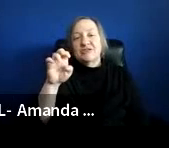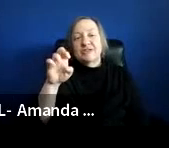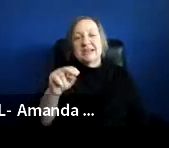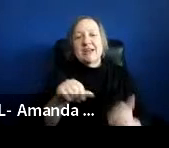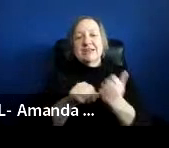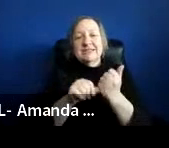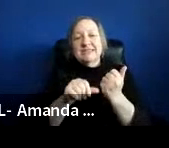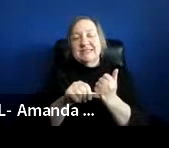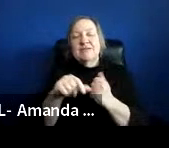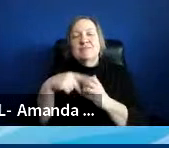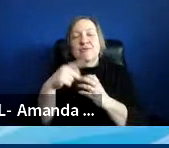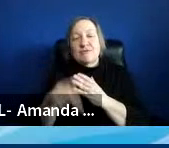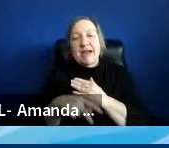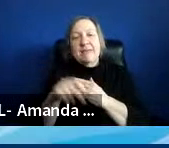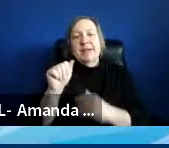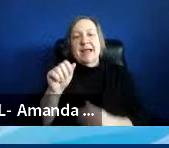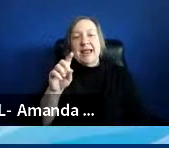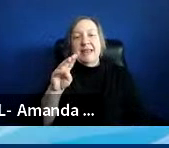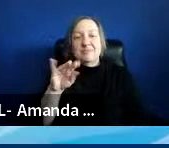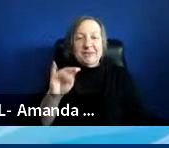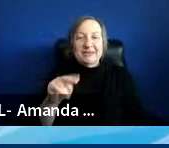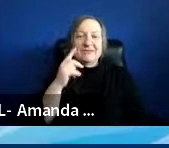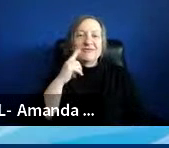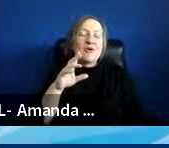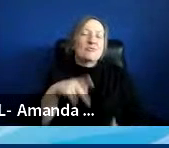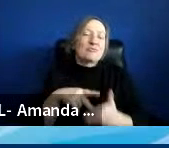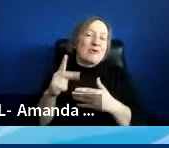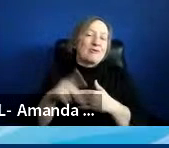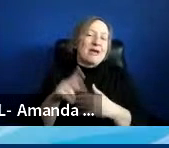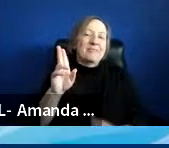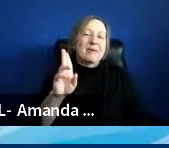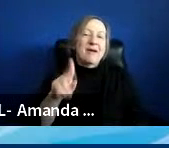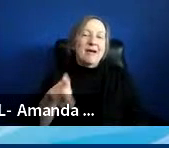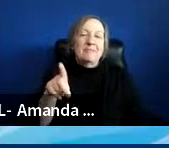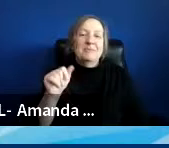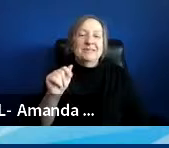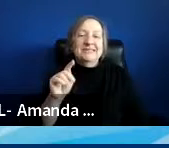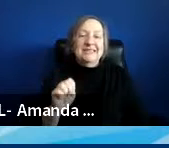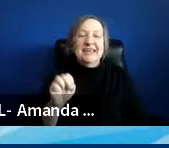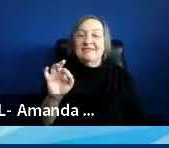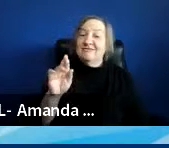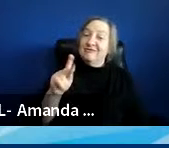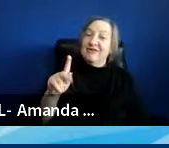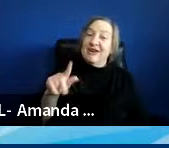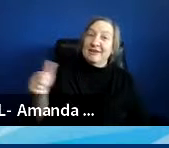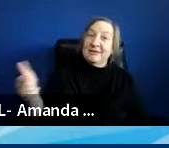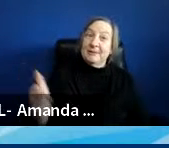Program Administrator, for a program update. All right, Frank.